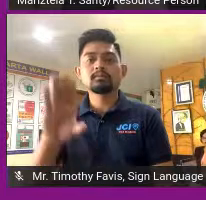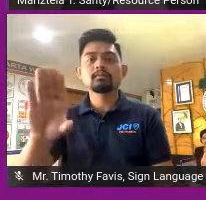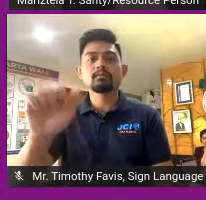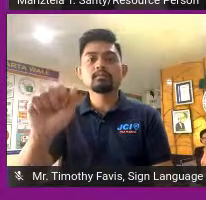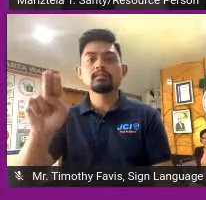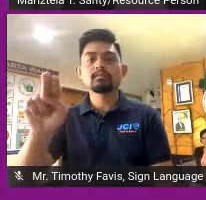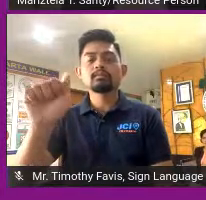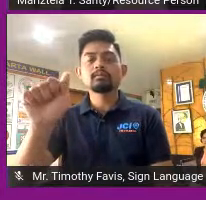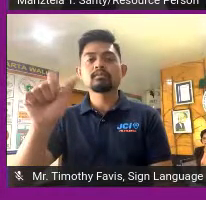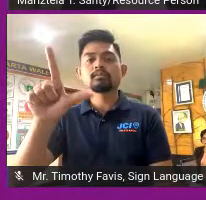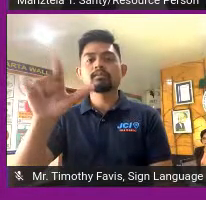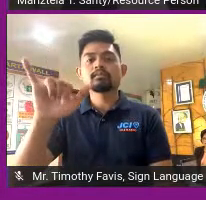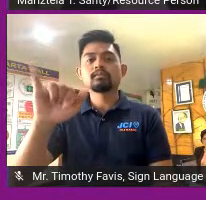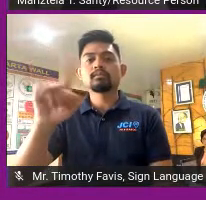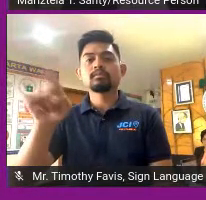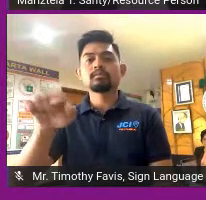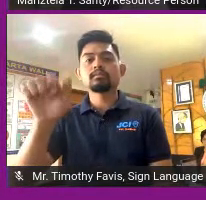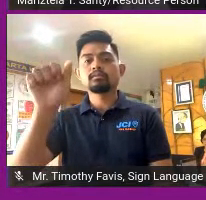canalization and